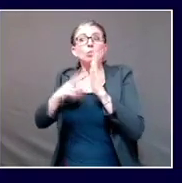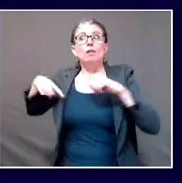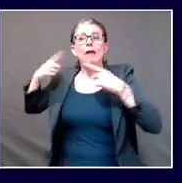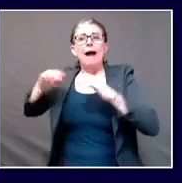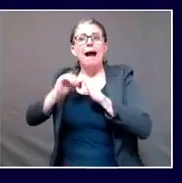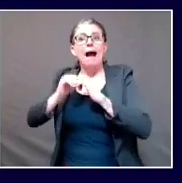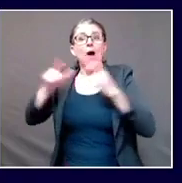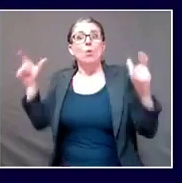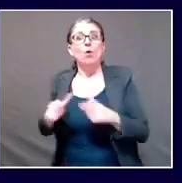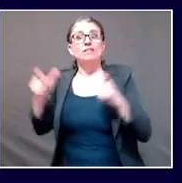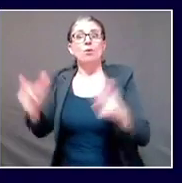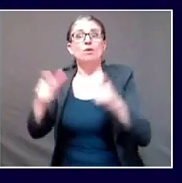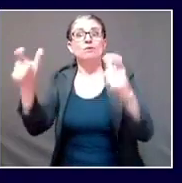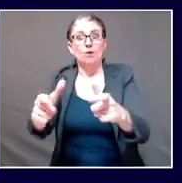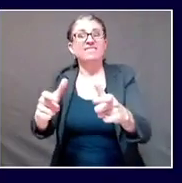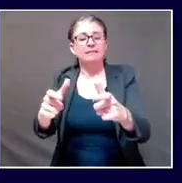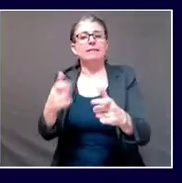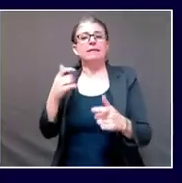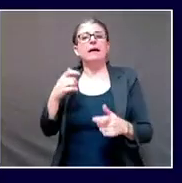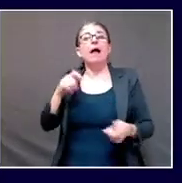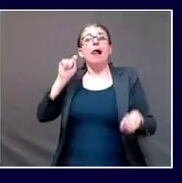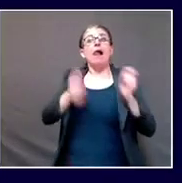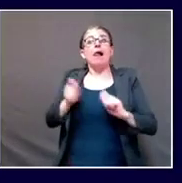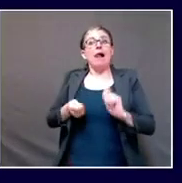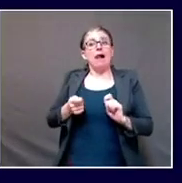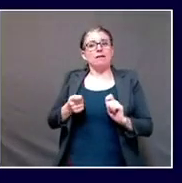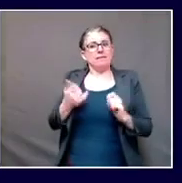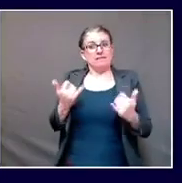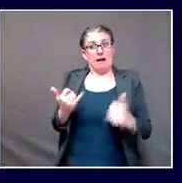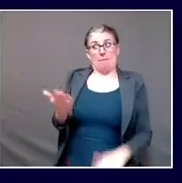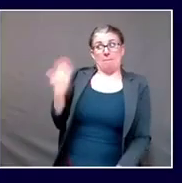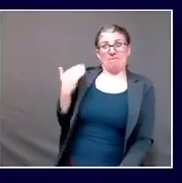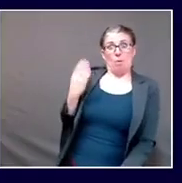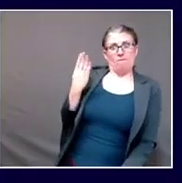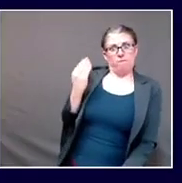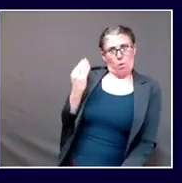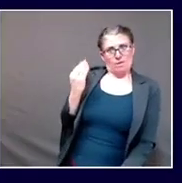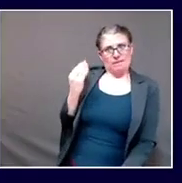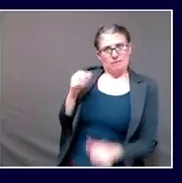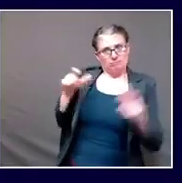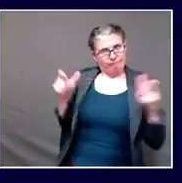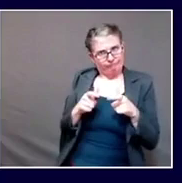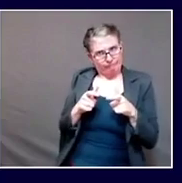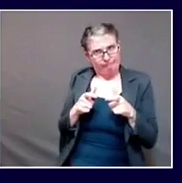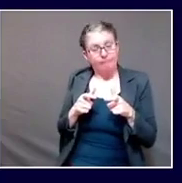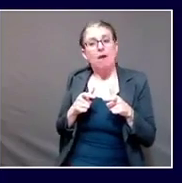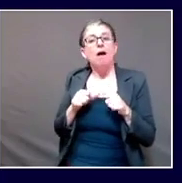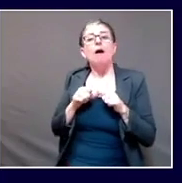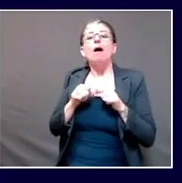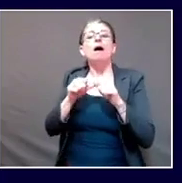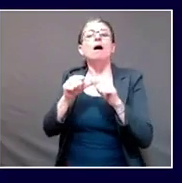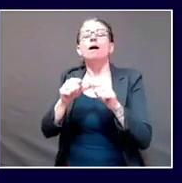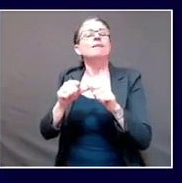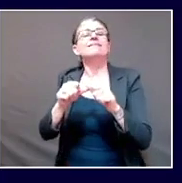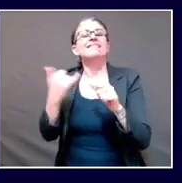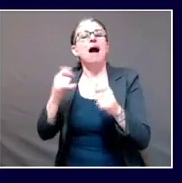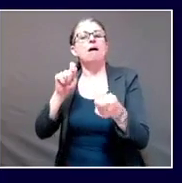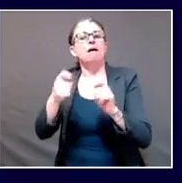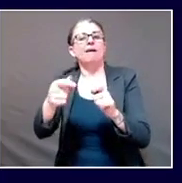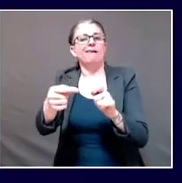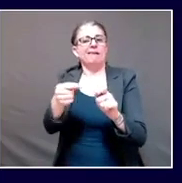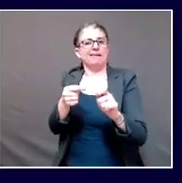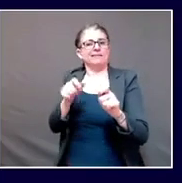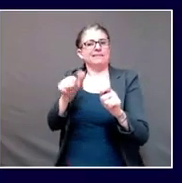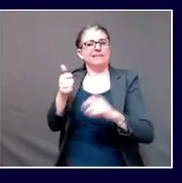-19 from 14 days to 10 days. That was consistent with and pursuant to a scientific guidance